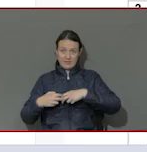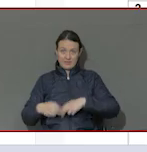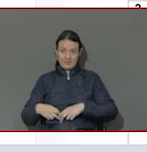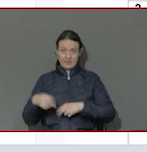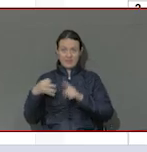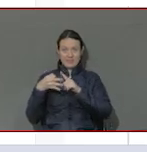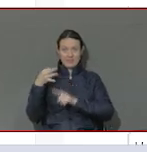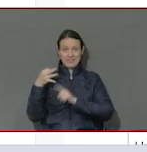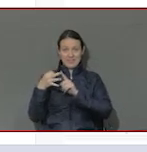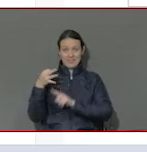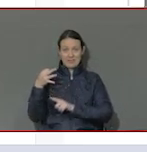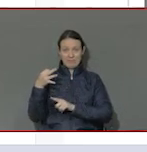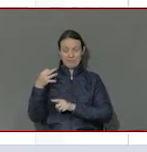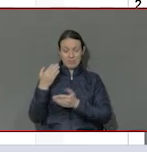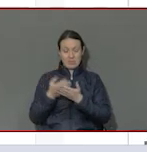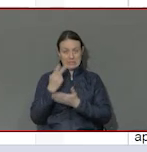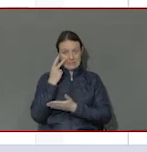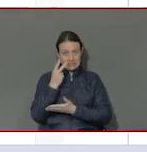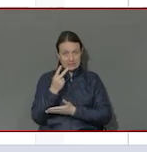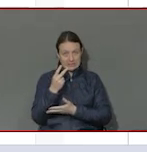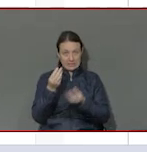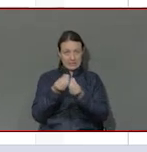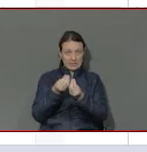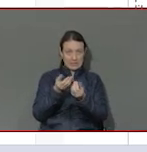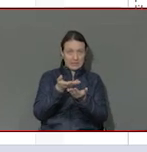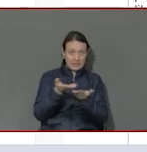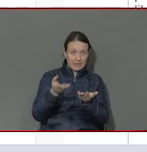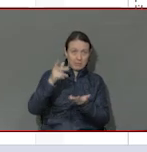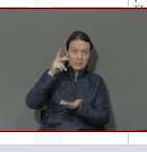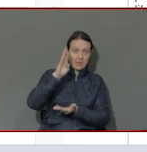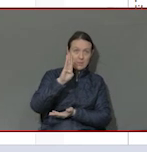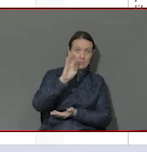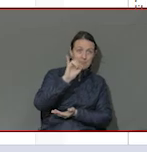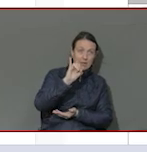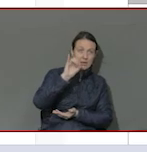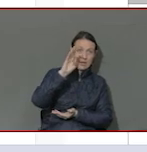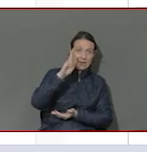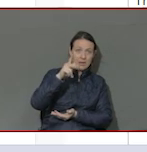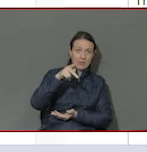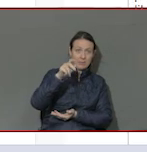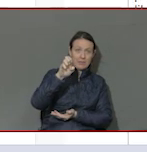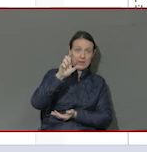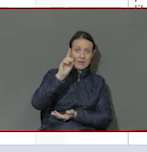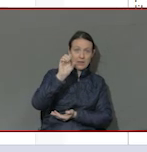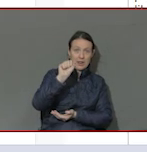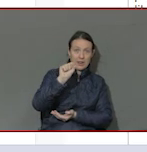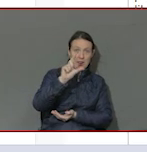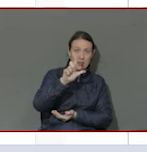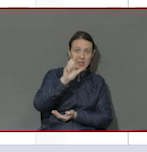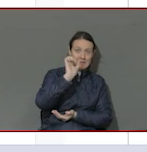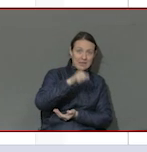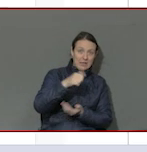they tell us if the organism is bipedal or not. Now, what are